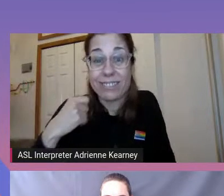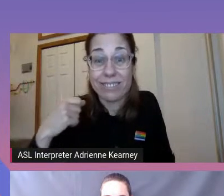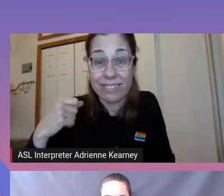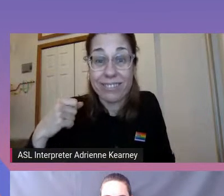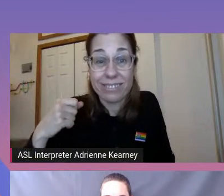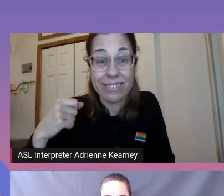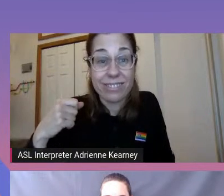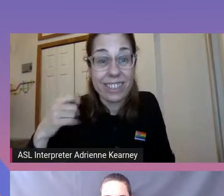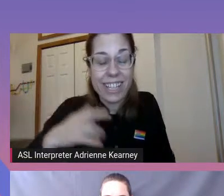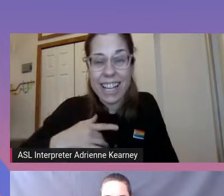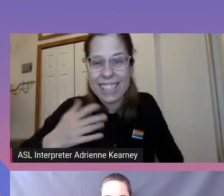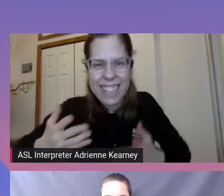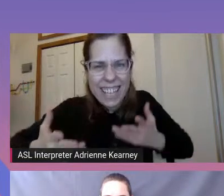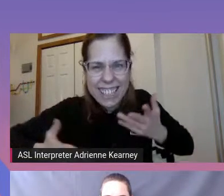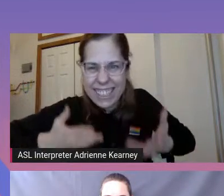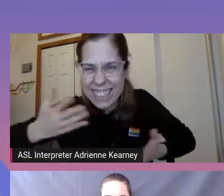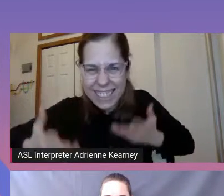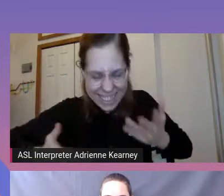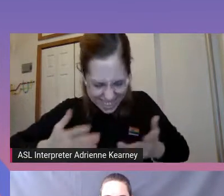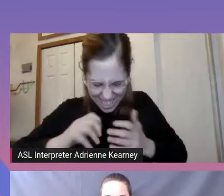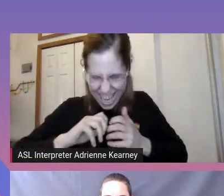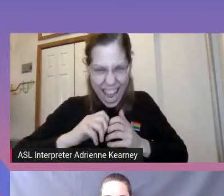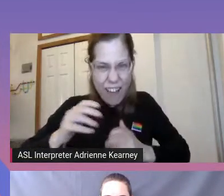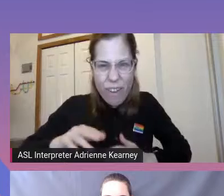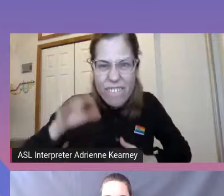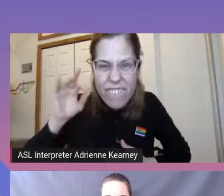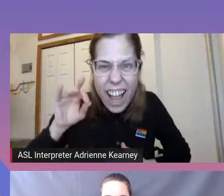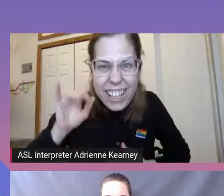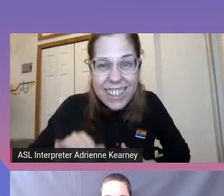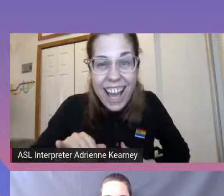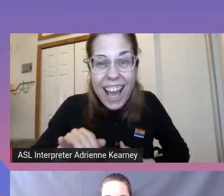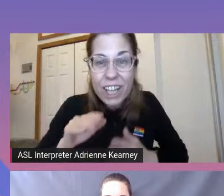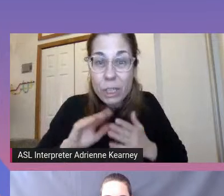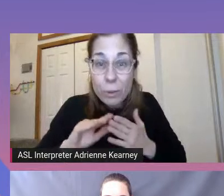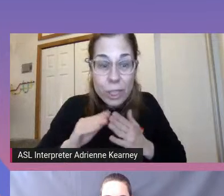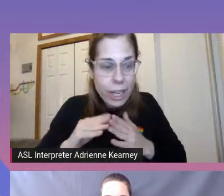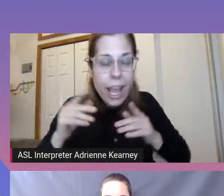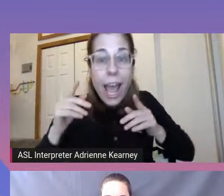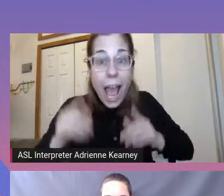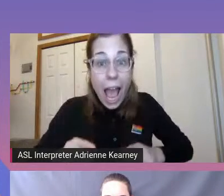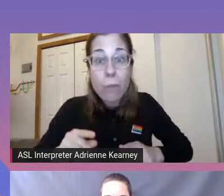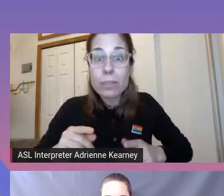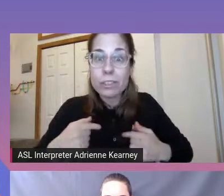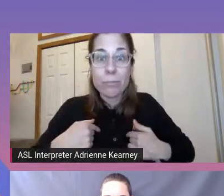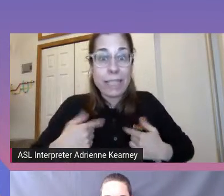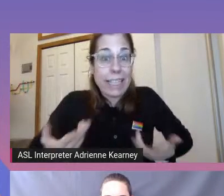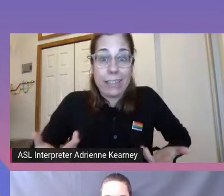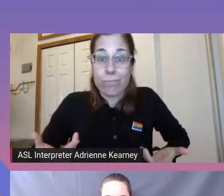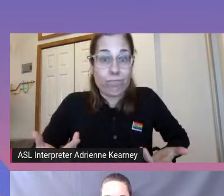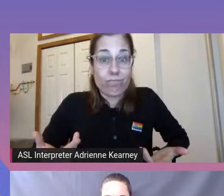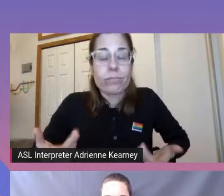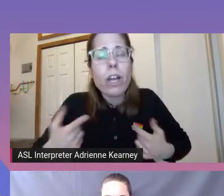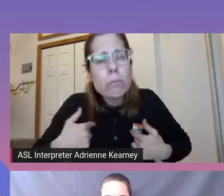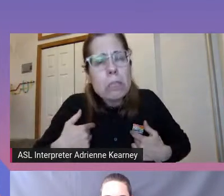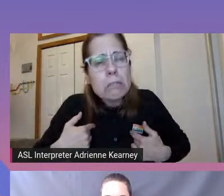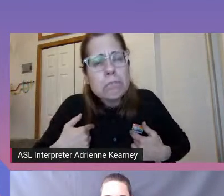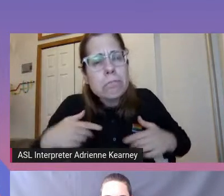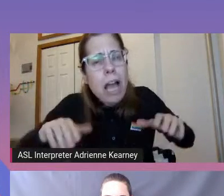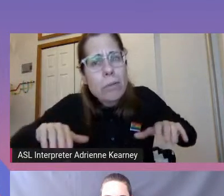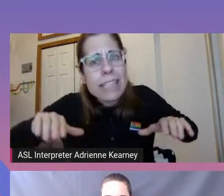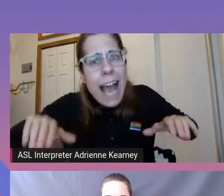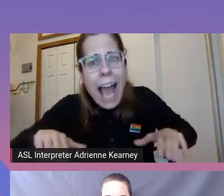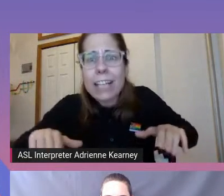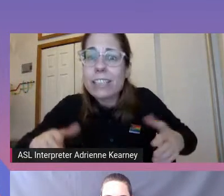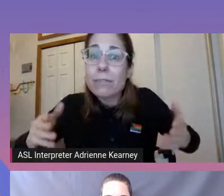don't even know how to find that, because I feel like it happened to me. I was active here. I was like a person who cared and showed up for things, but